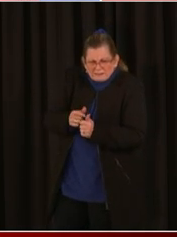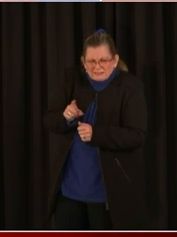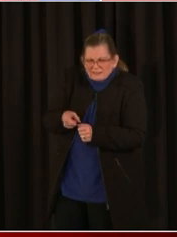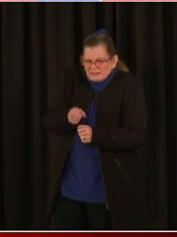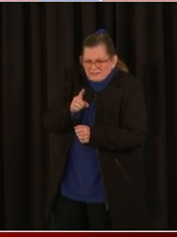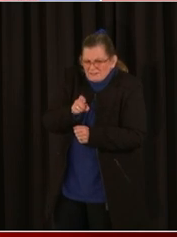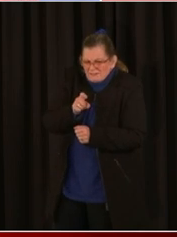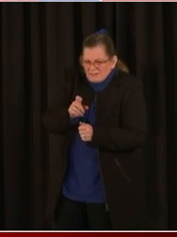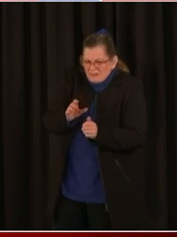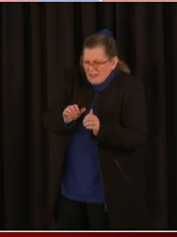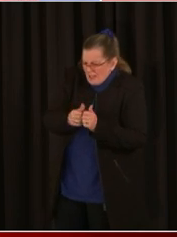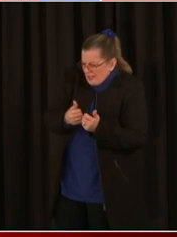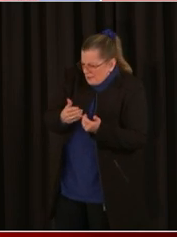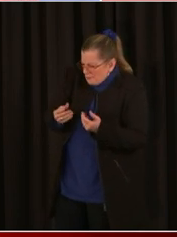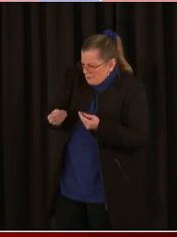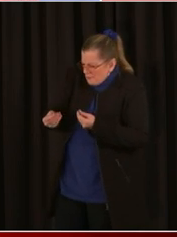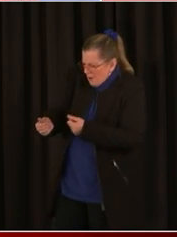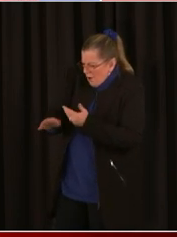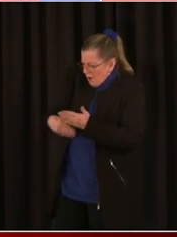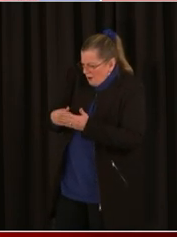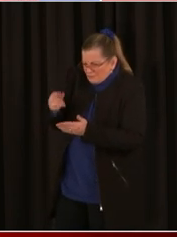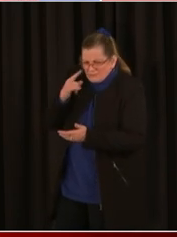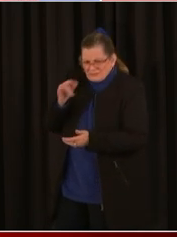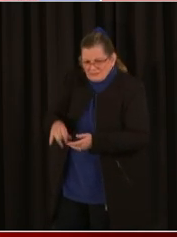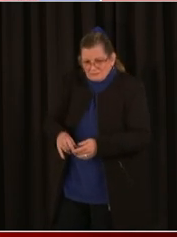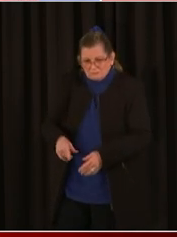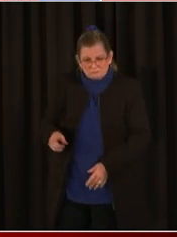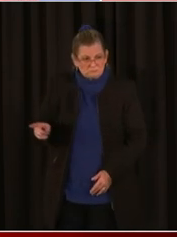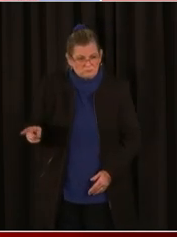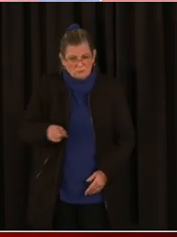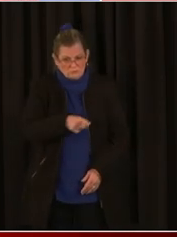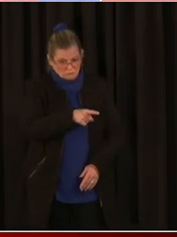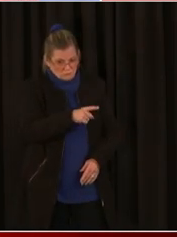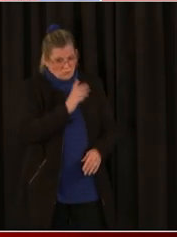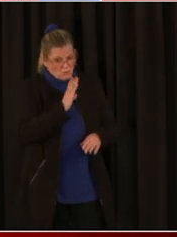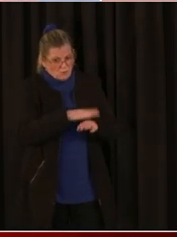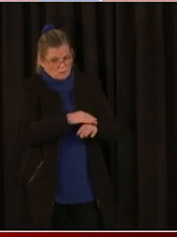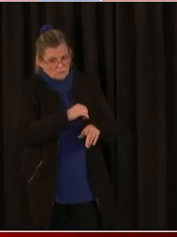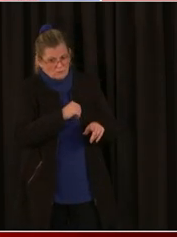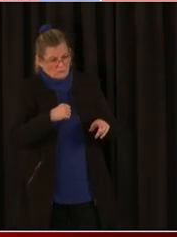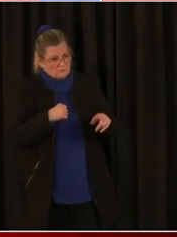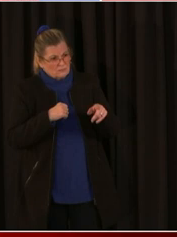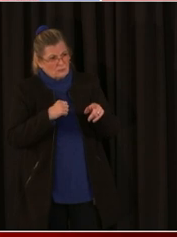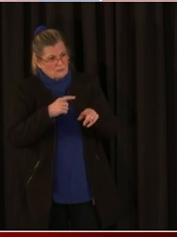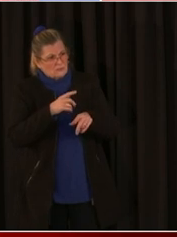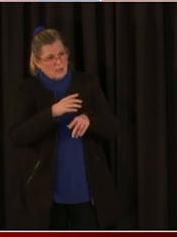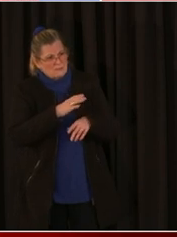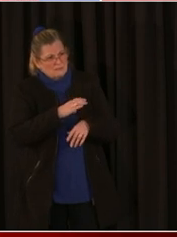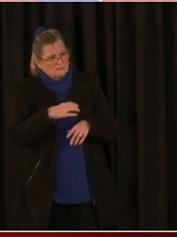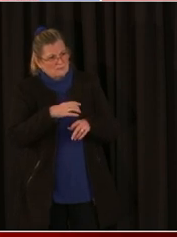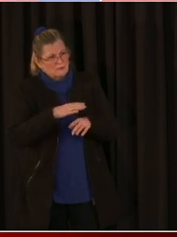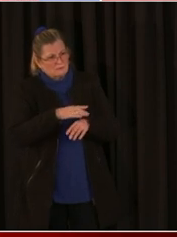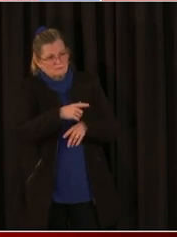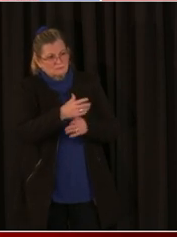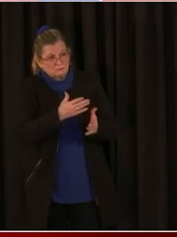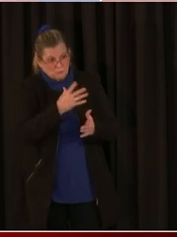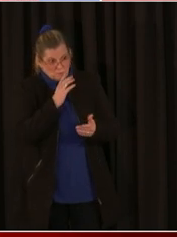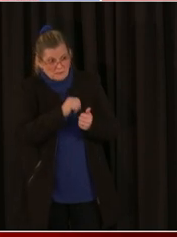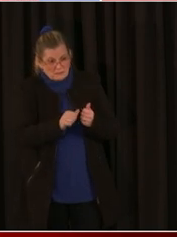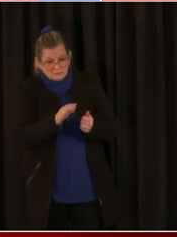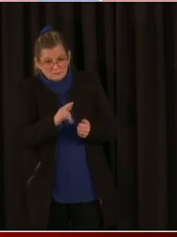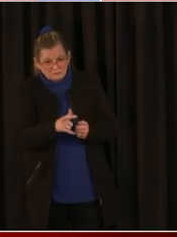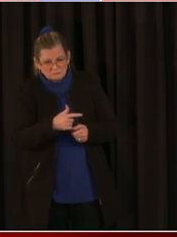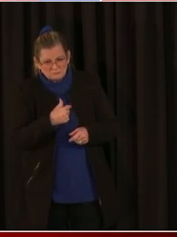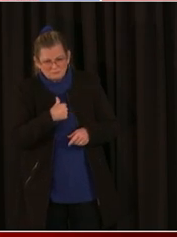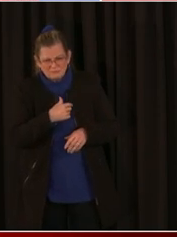ask, how are we going to pay for all of this? So if you were on the council still, you probably would have voted against these bills? Well,